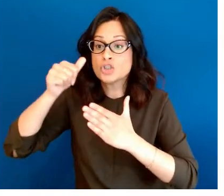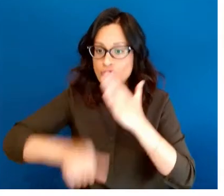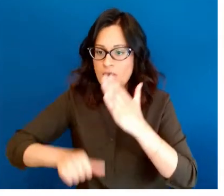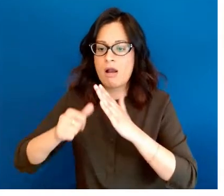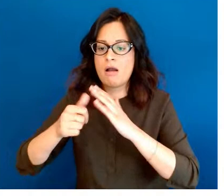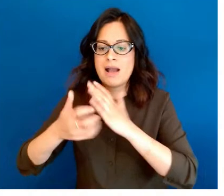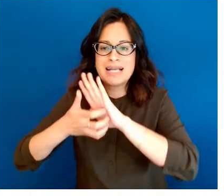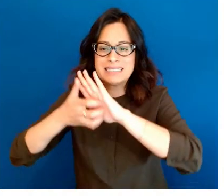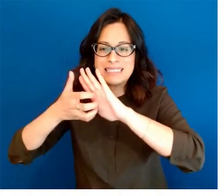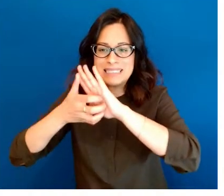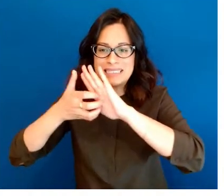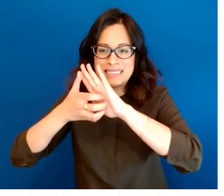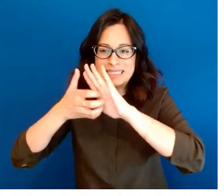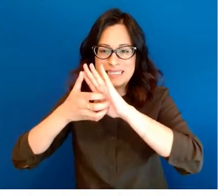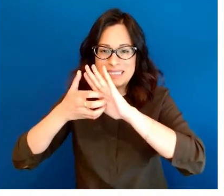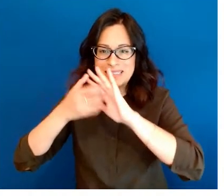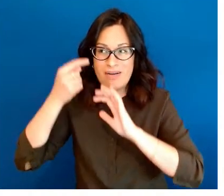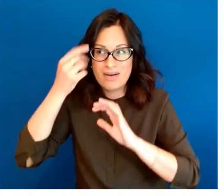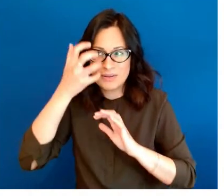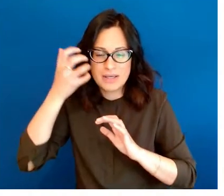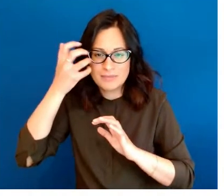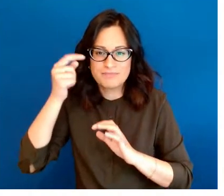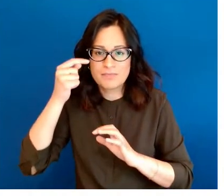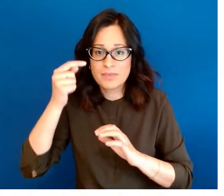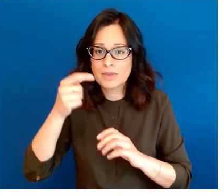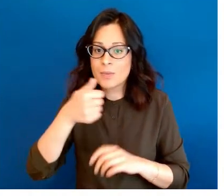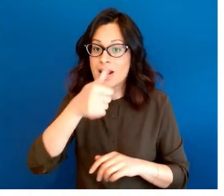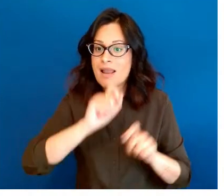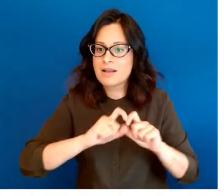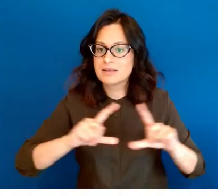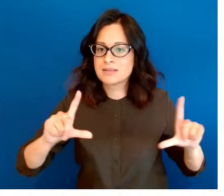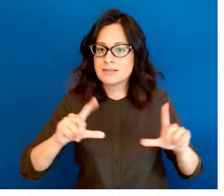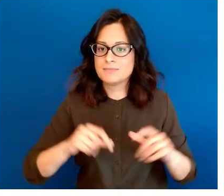locally in this area. Next slide.